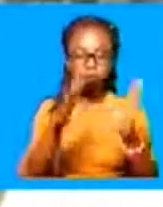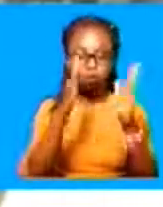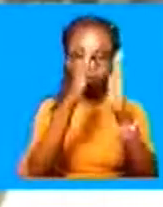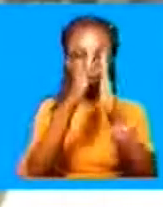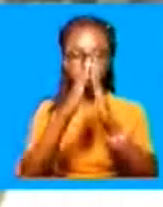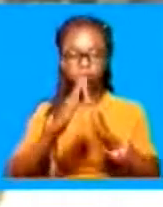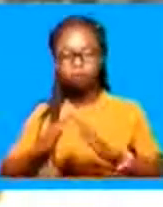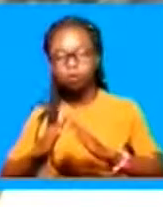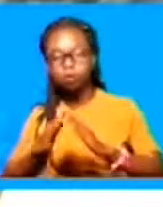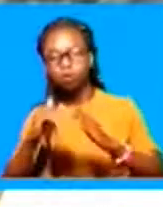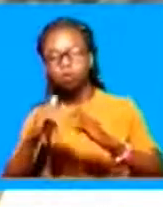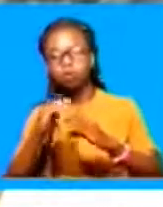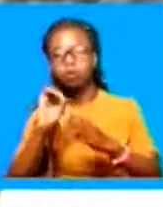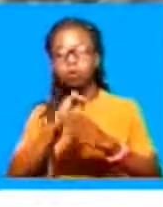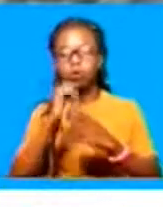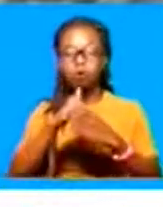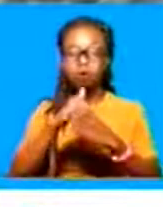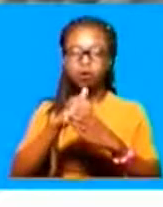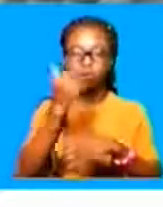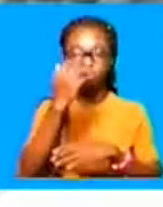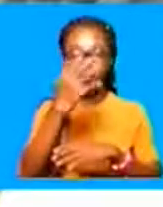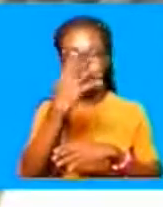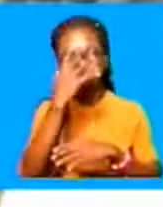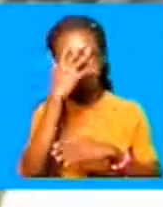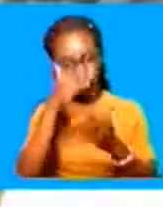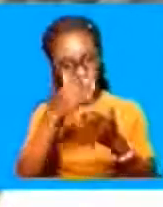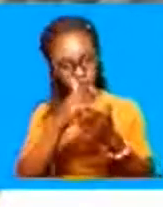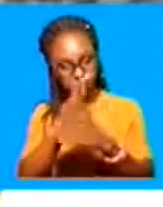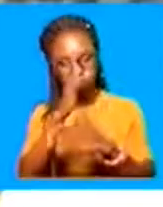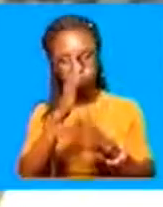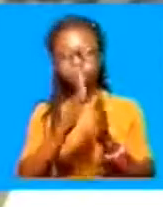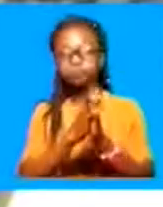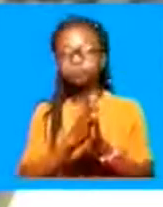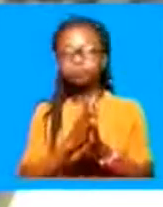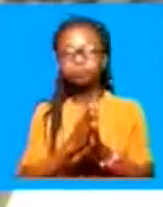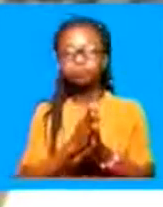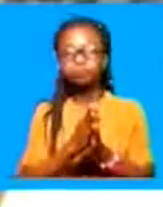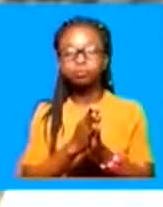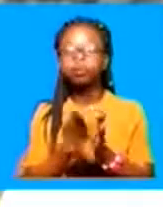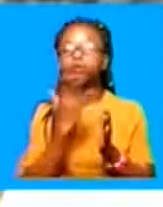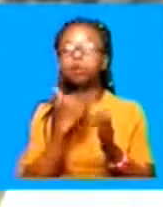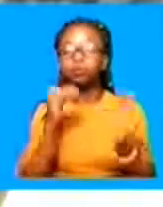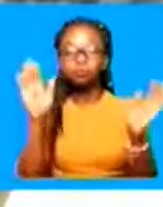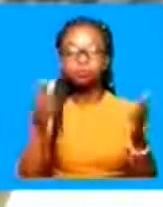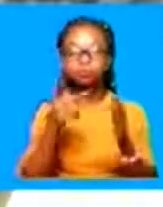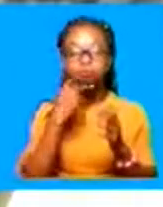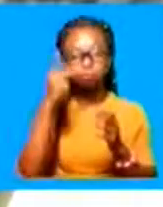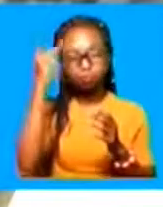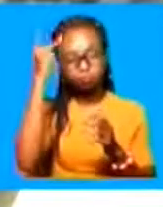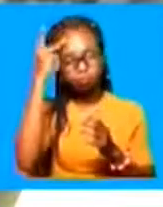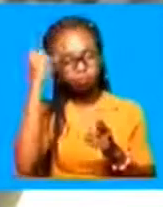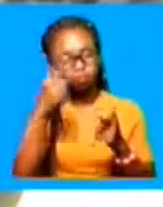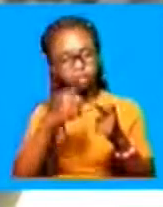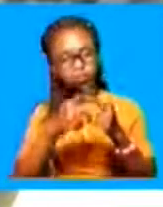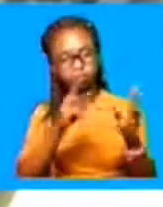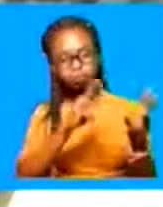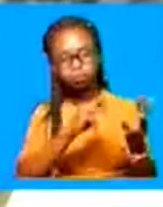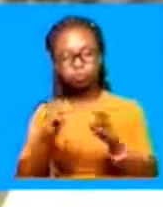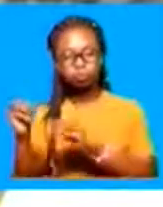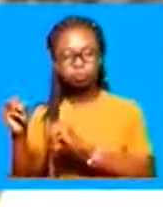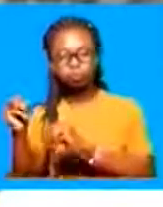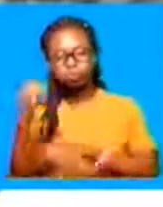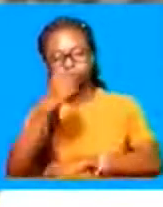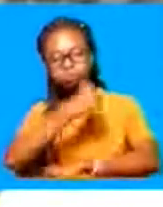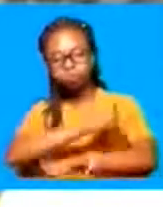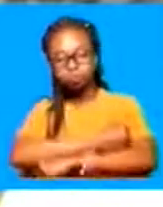or outside, that stigma you have to go through it. I would encourage a parent to take their children